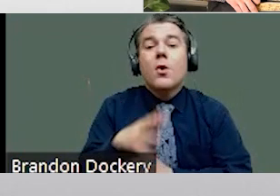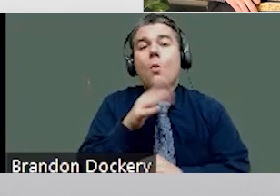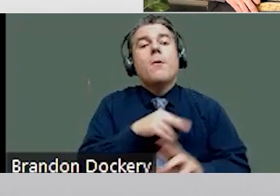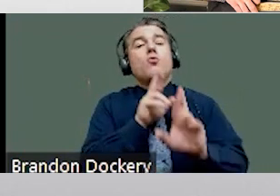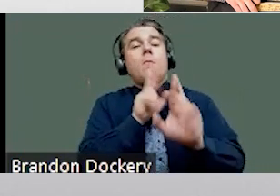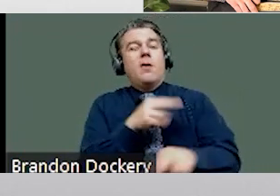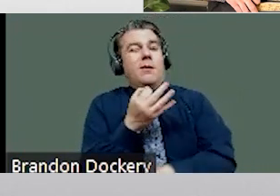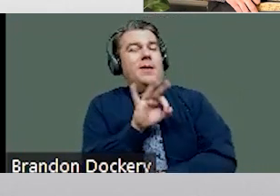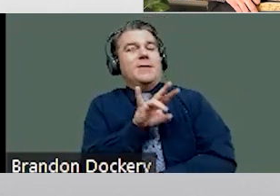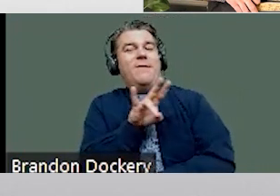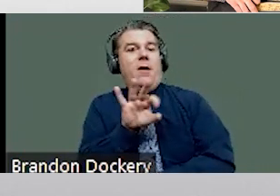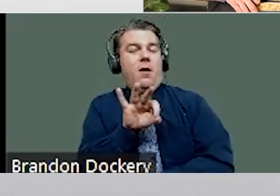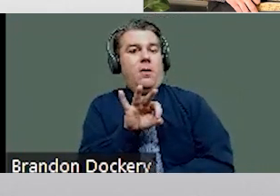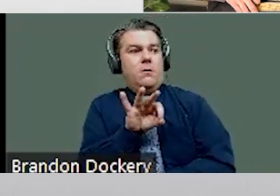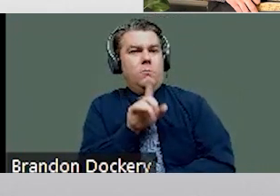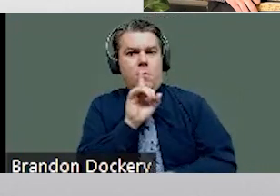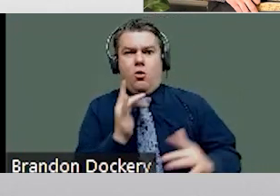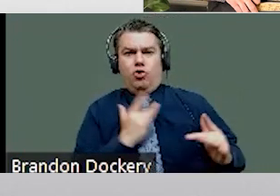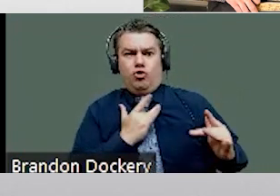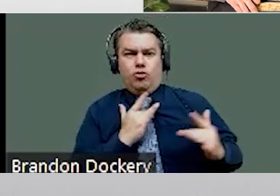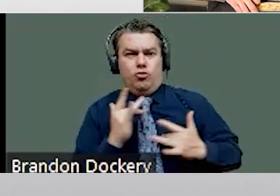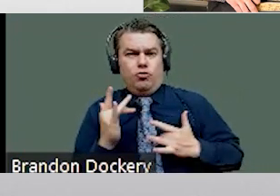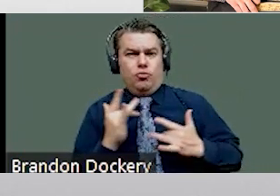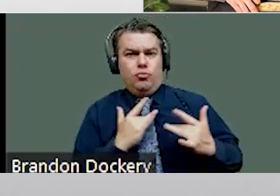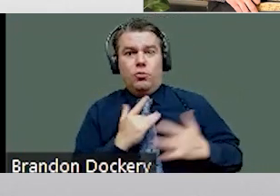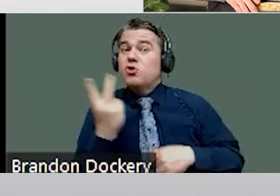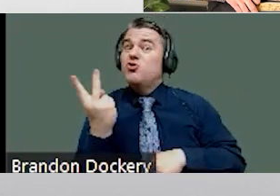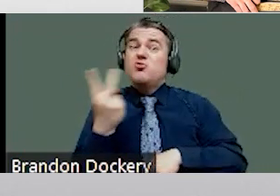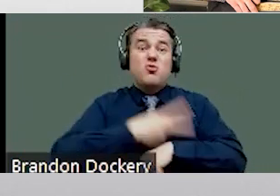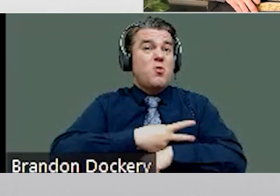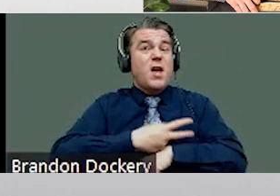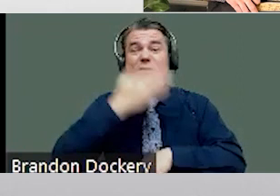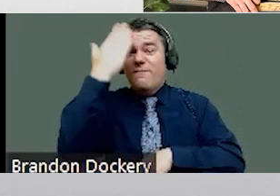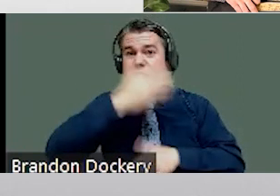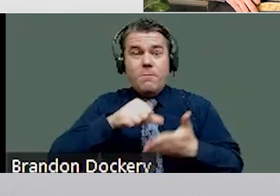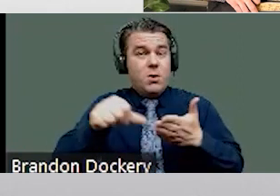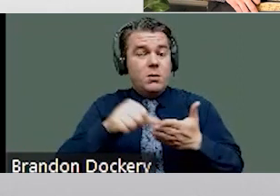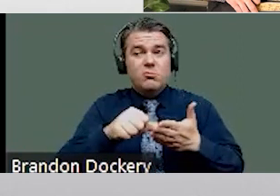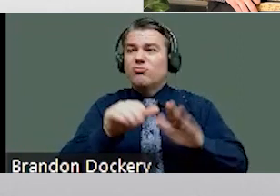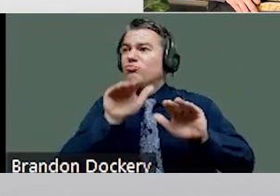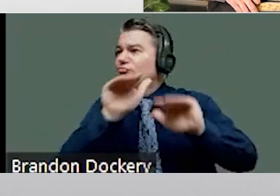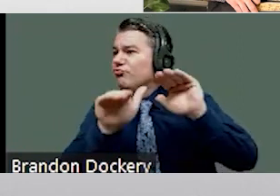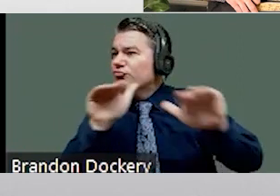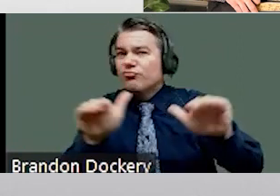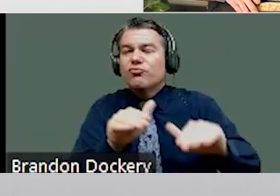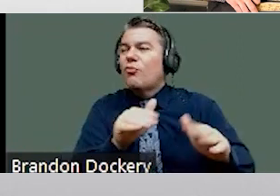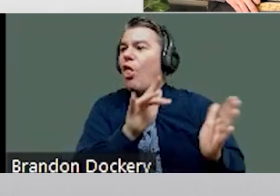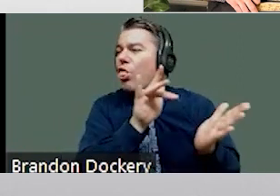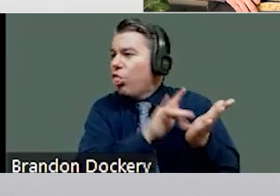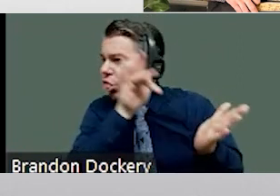She reports in 1979 some really concerns, 2 days, front page, that the men were